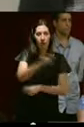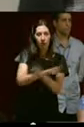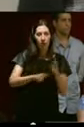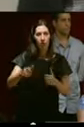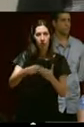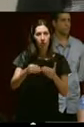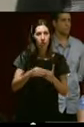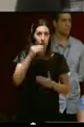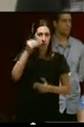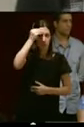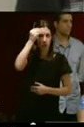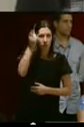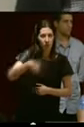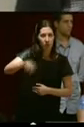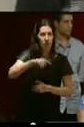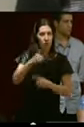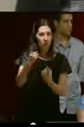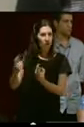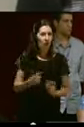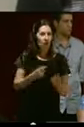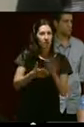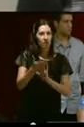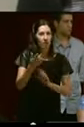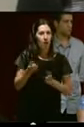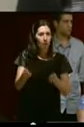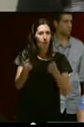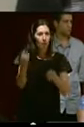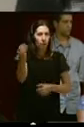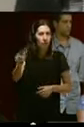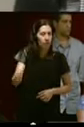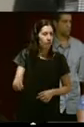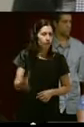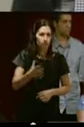charge an extra cost to the users.